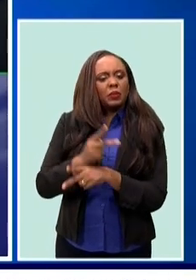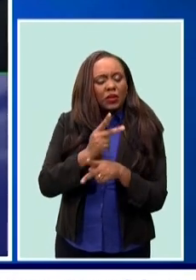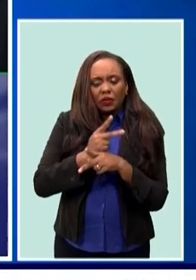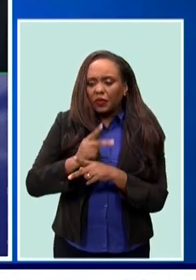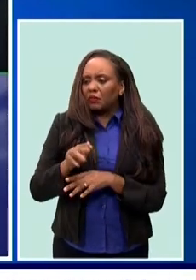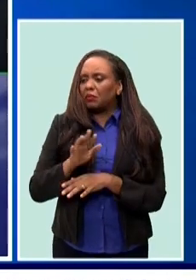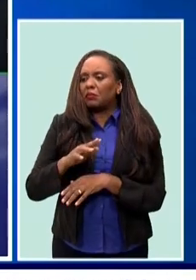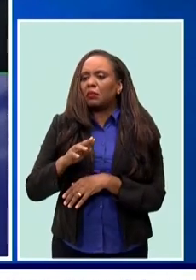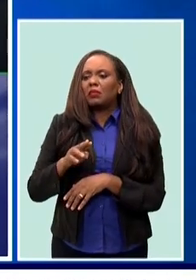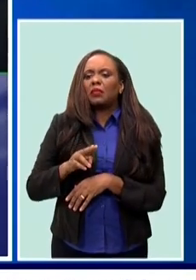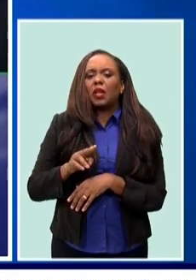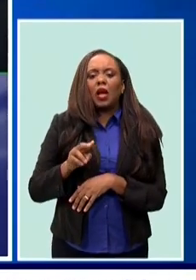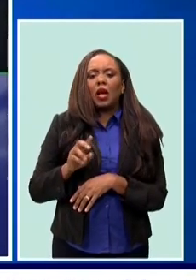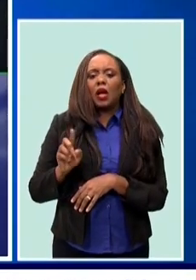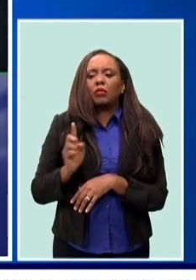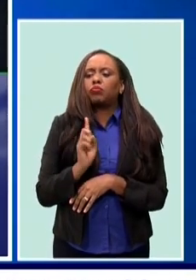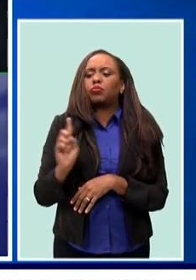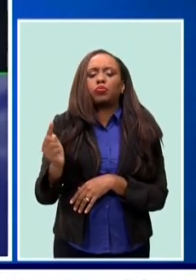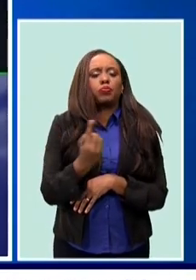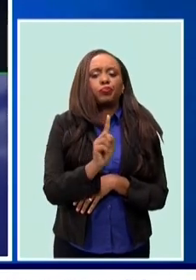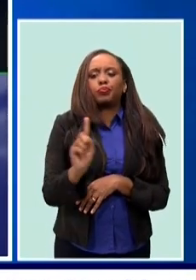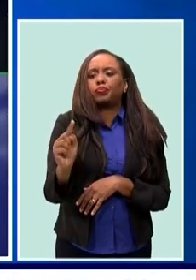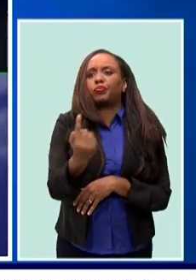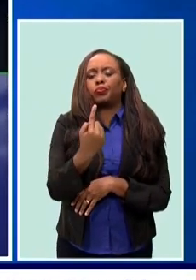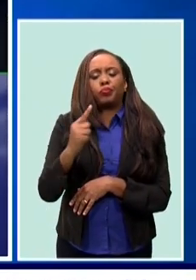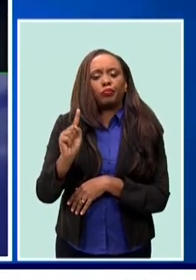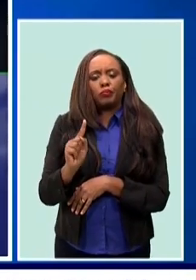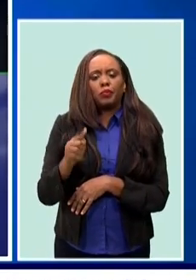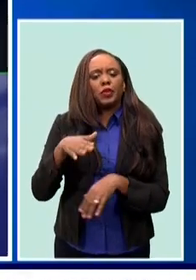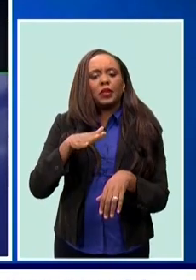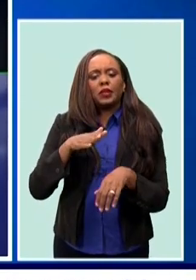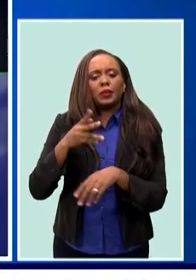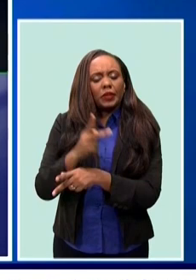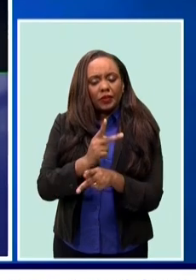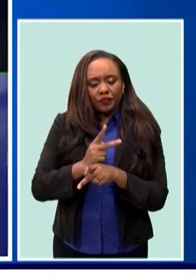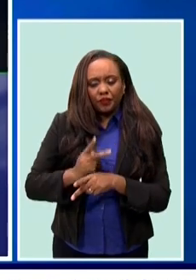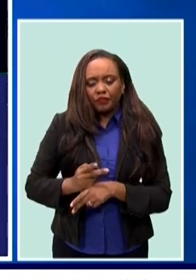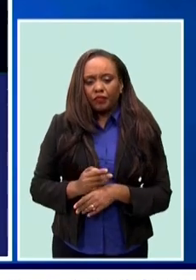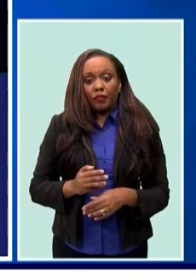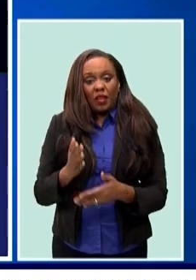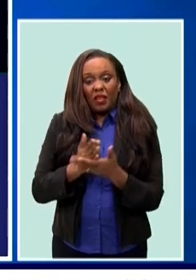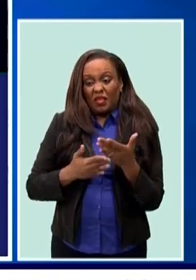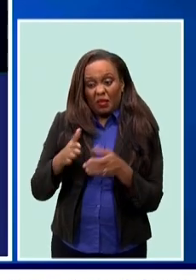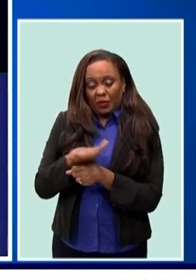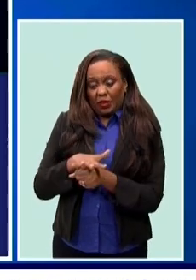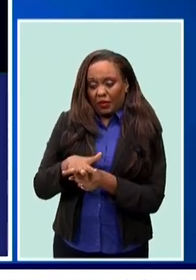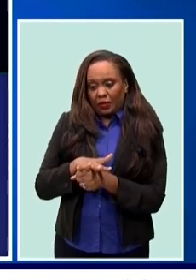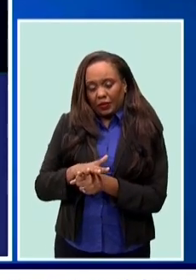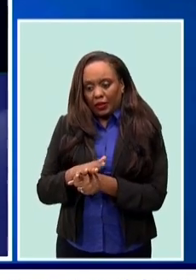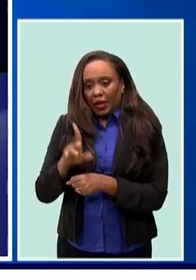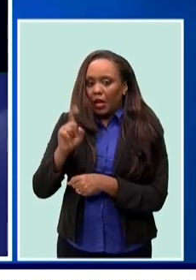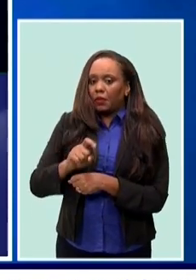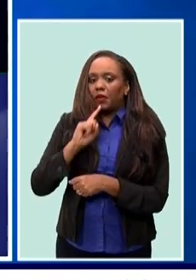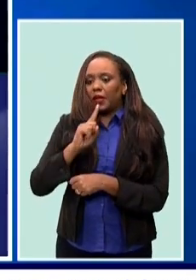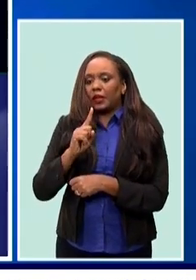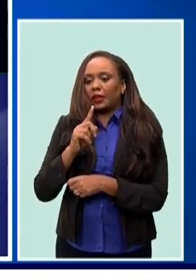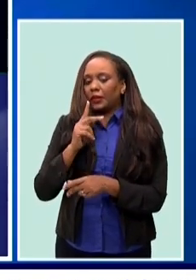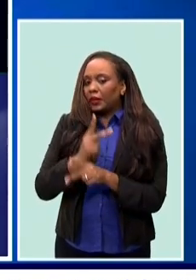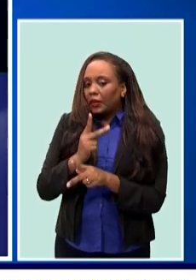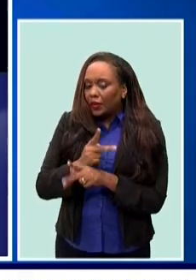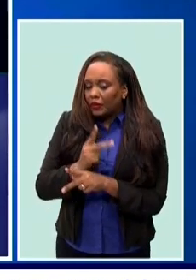precautions as they go about their business in Barbados. And there are areas in Barbados that have been identified by the Royal Barbados Police Force as being areas